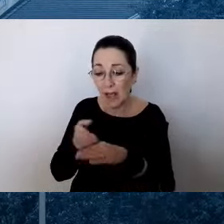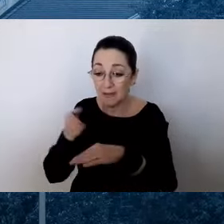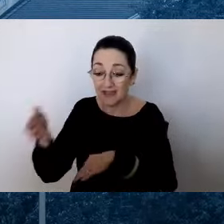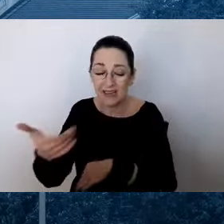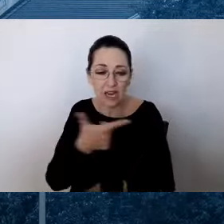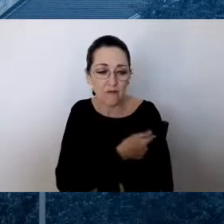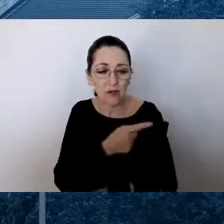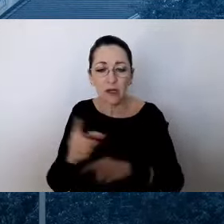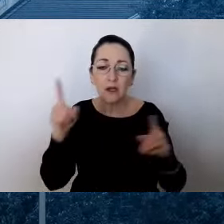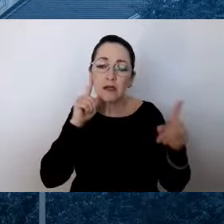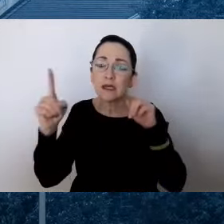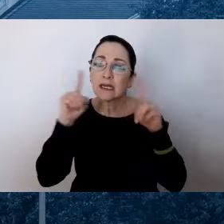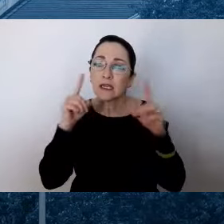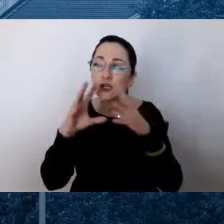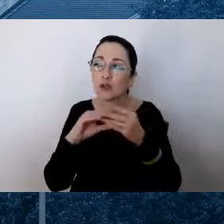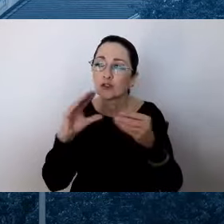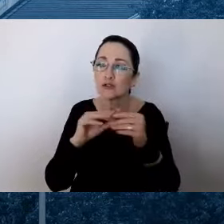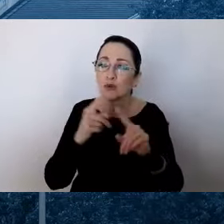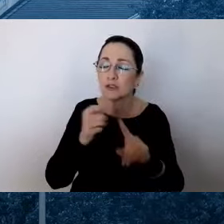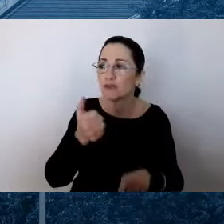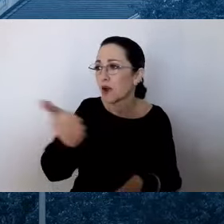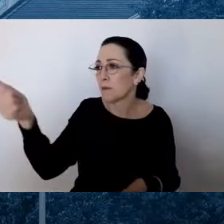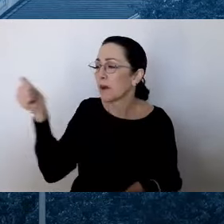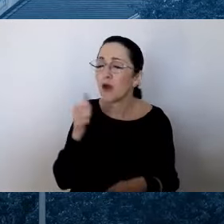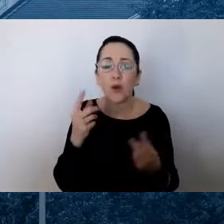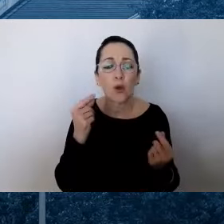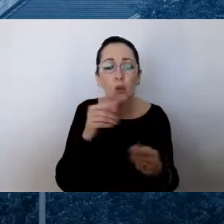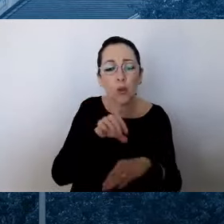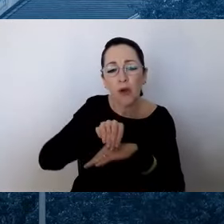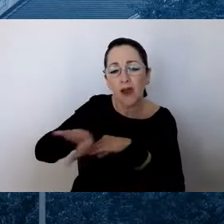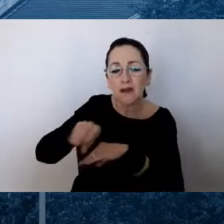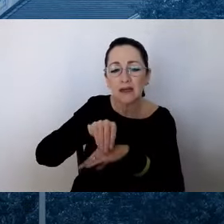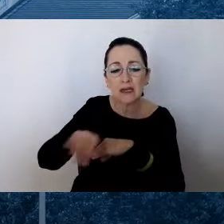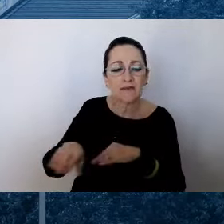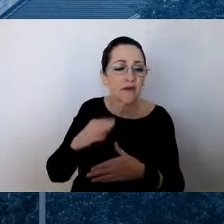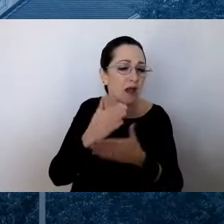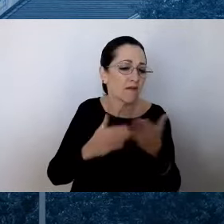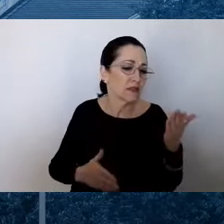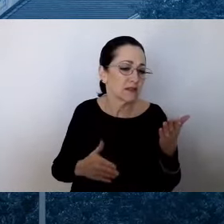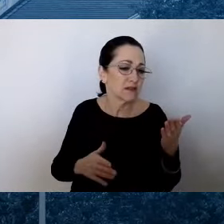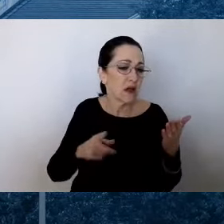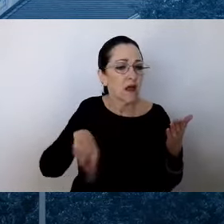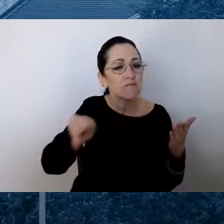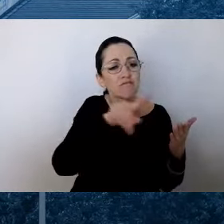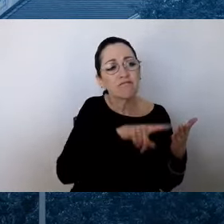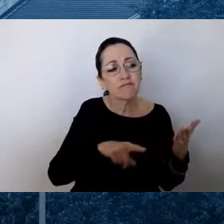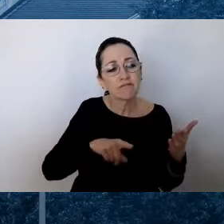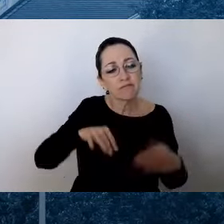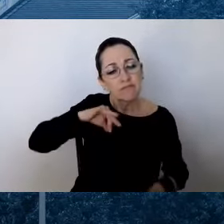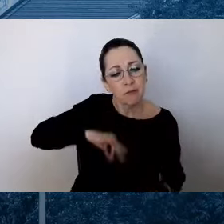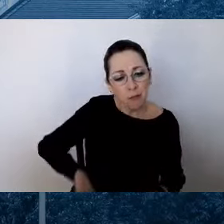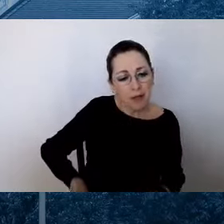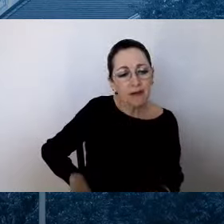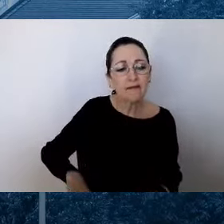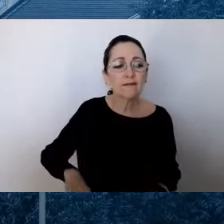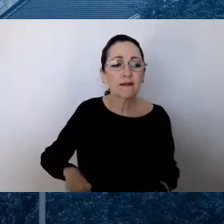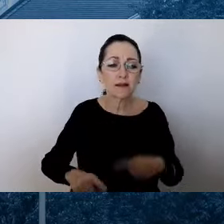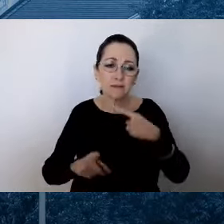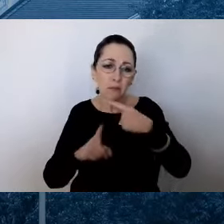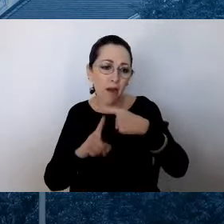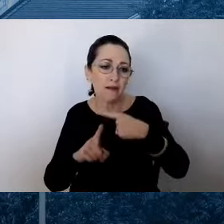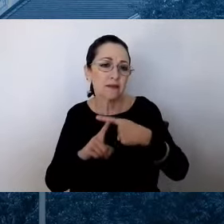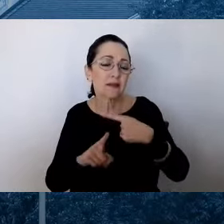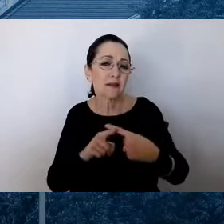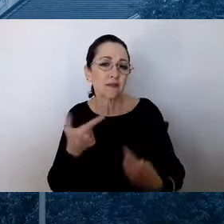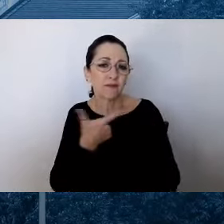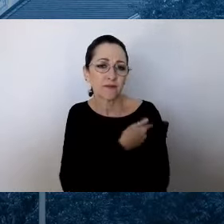hear. So what advice would you have for them on some of the positive or benefits of actually going to get the vaccine? Well,